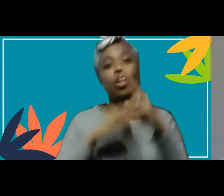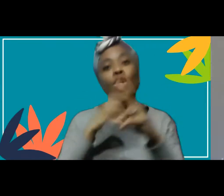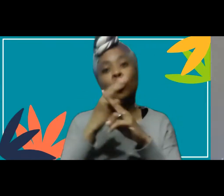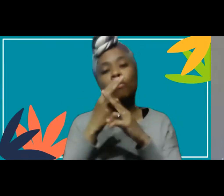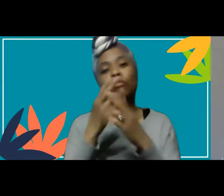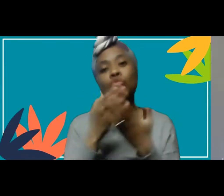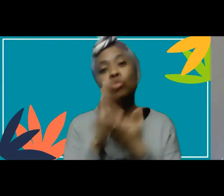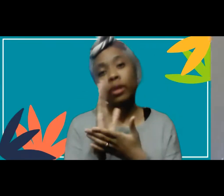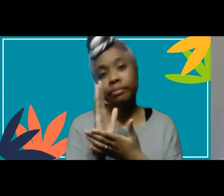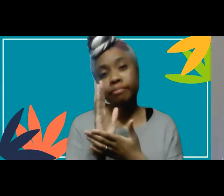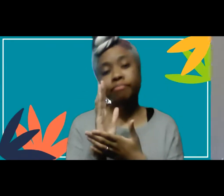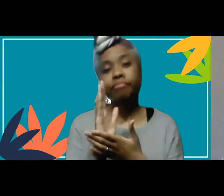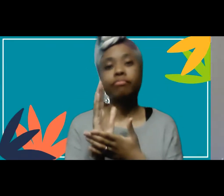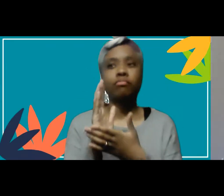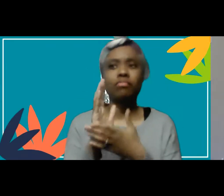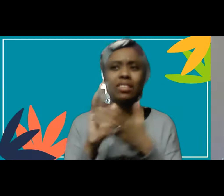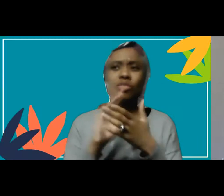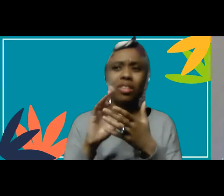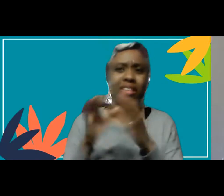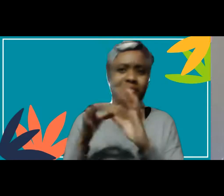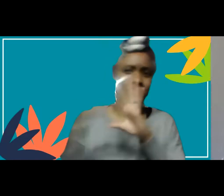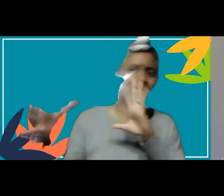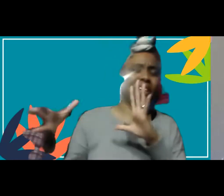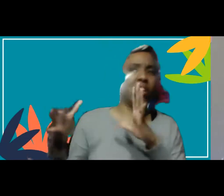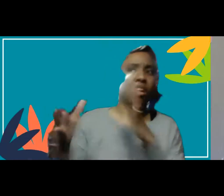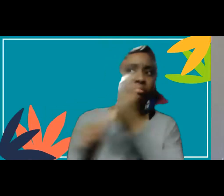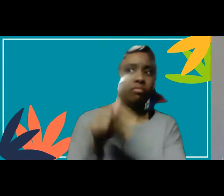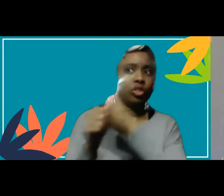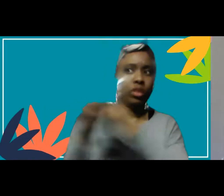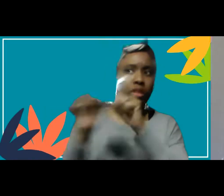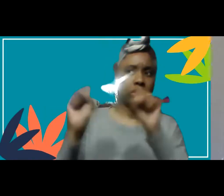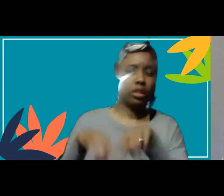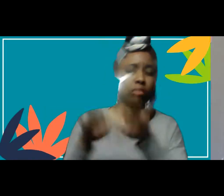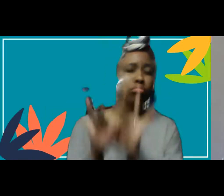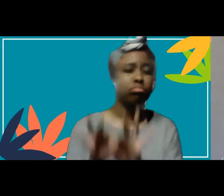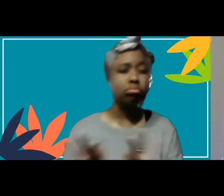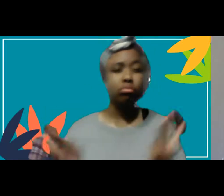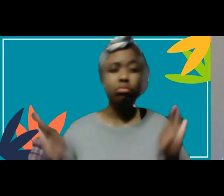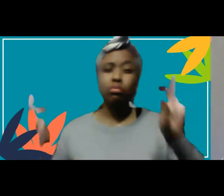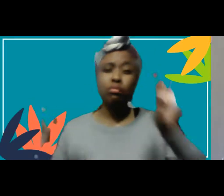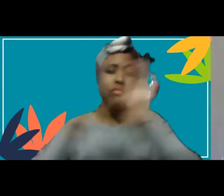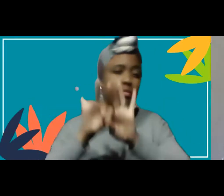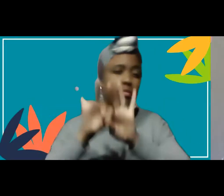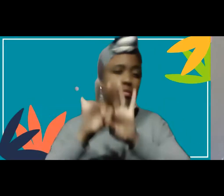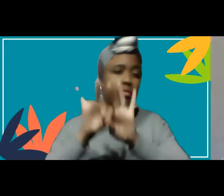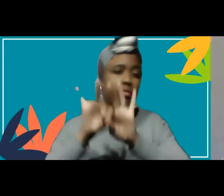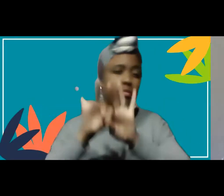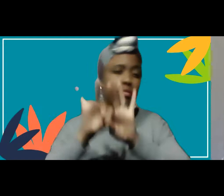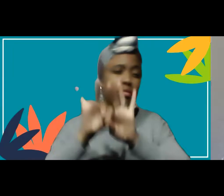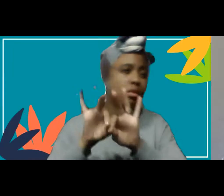to exit harmful systems. This is really important for us, whether we're talking about intimate